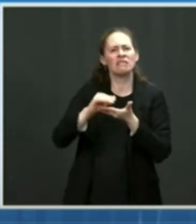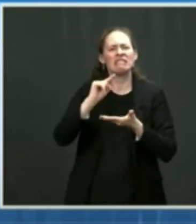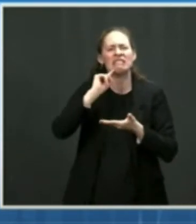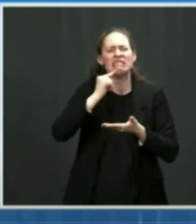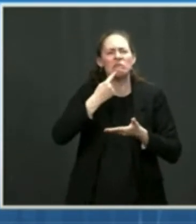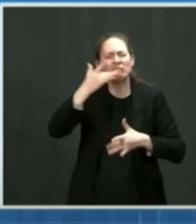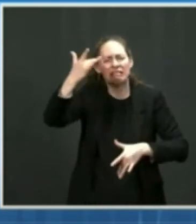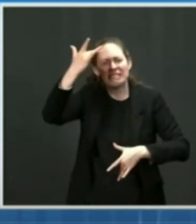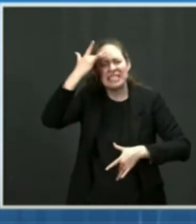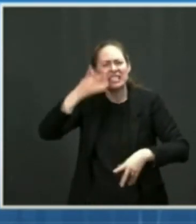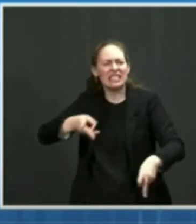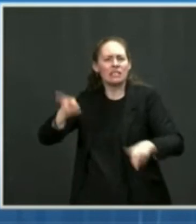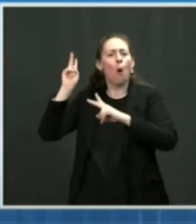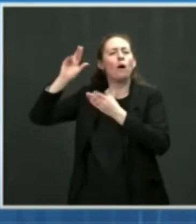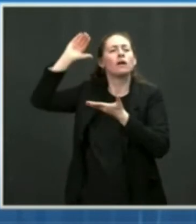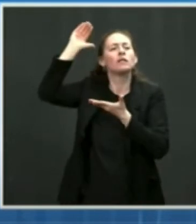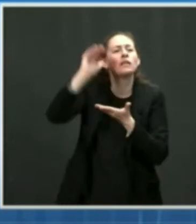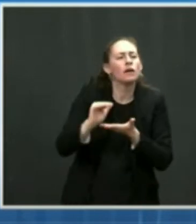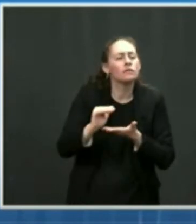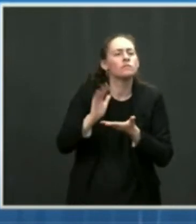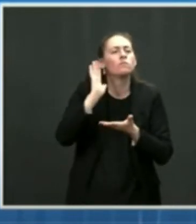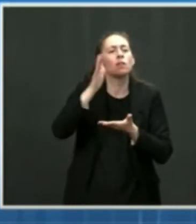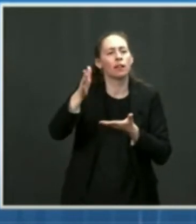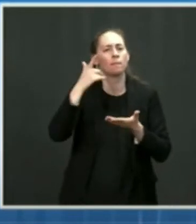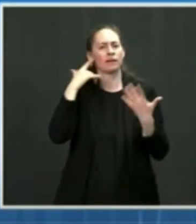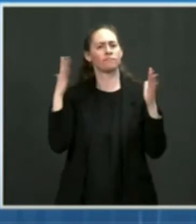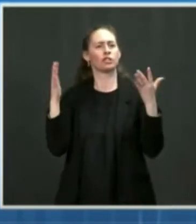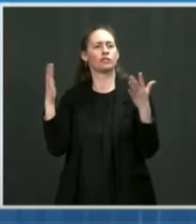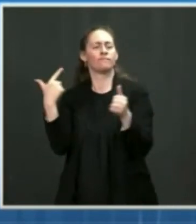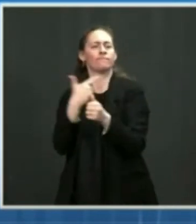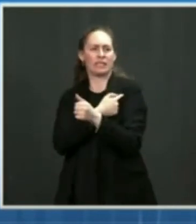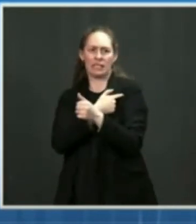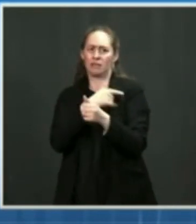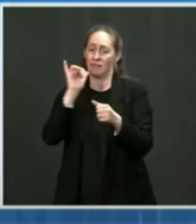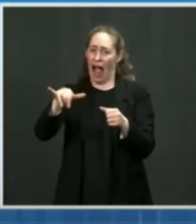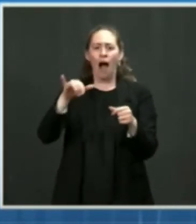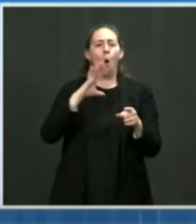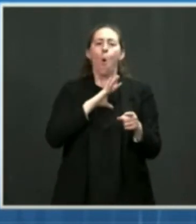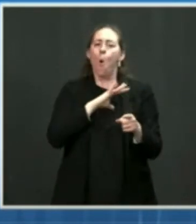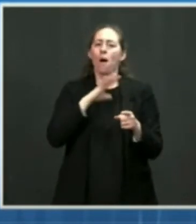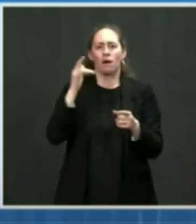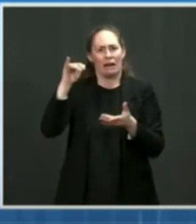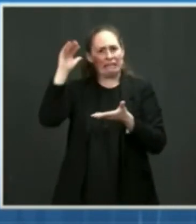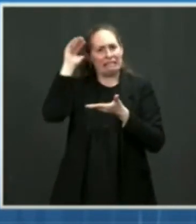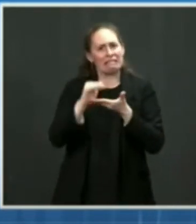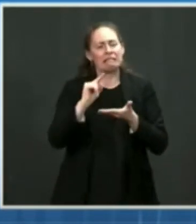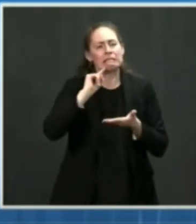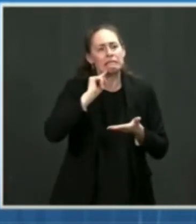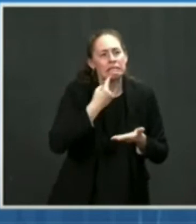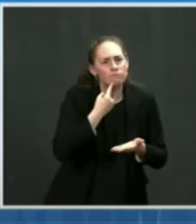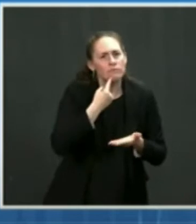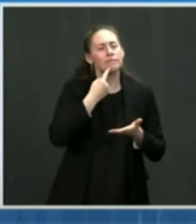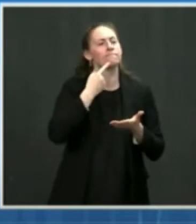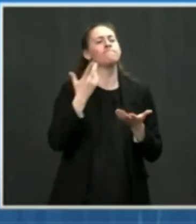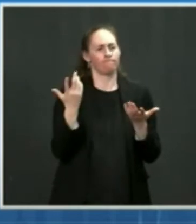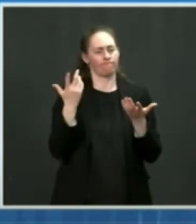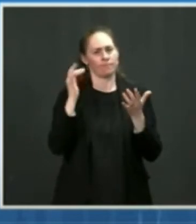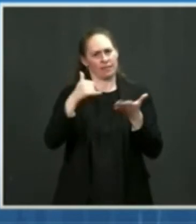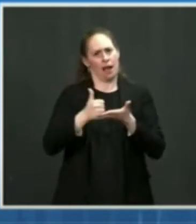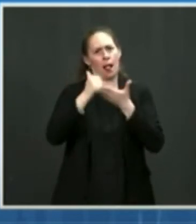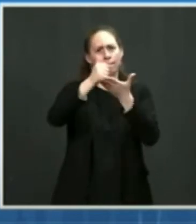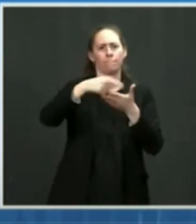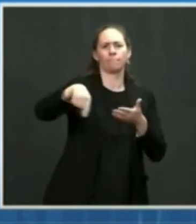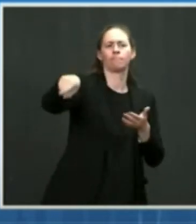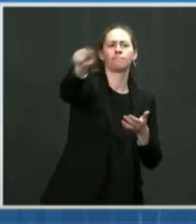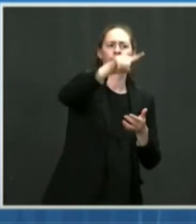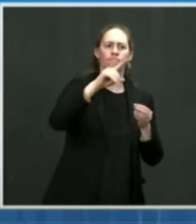get sick. Vaccination can reduce the severity and duration of illness and can help get you out